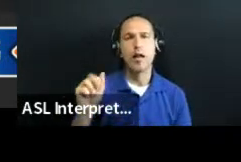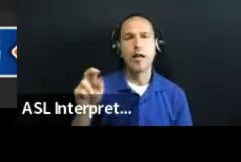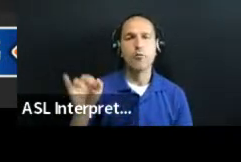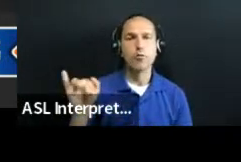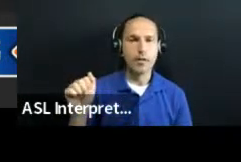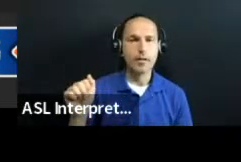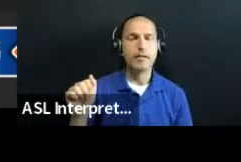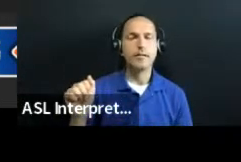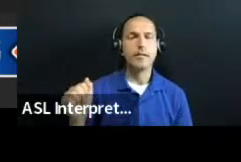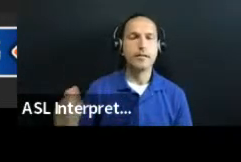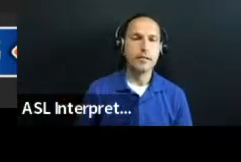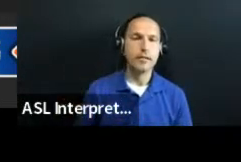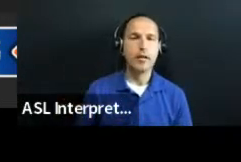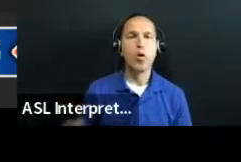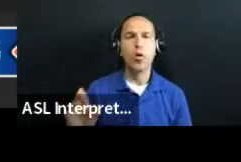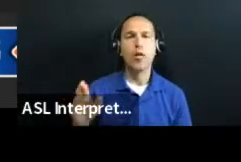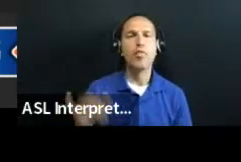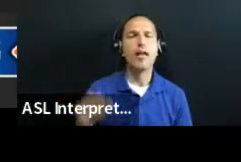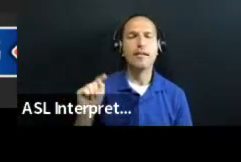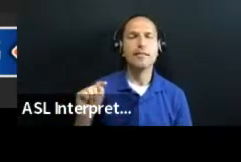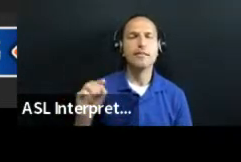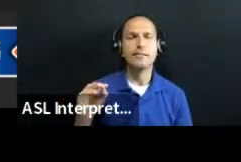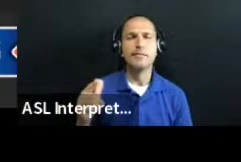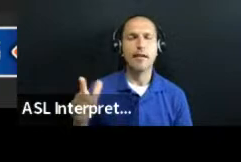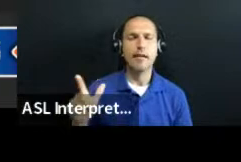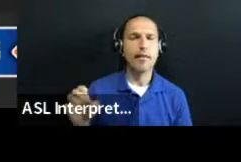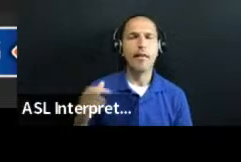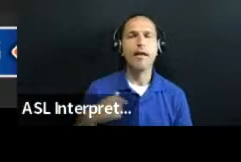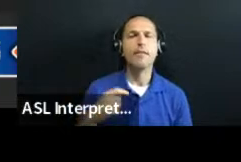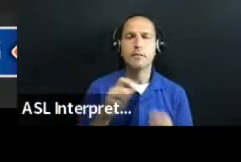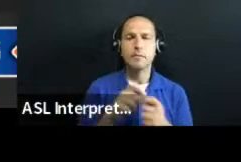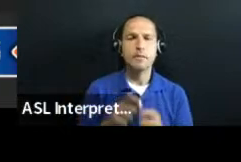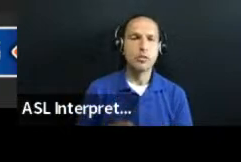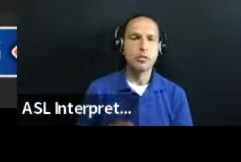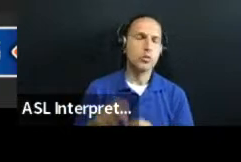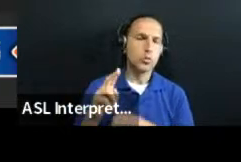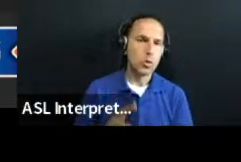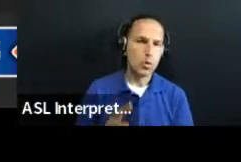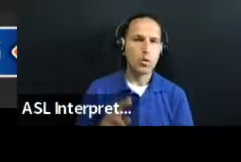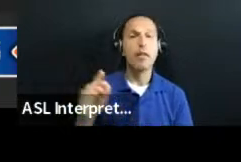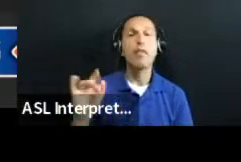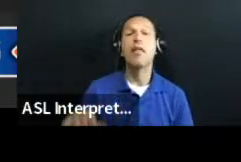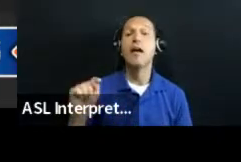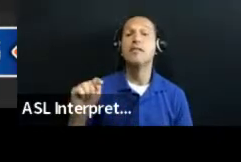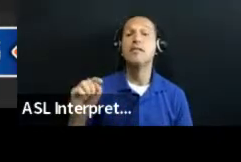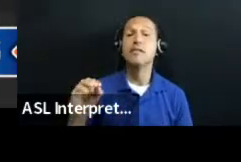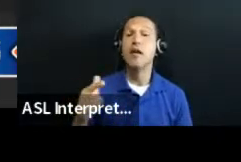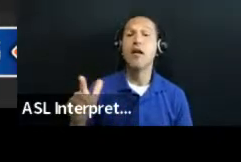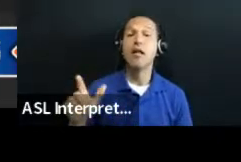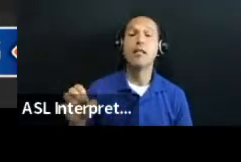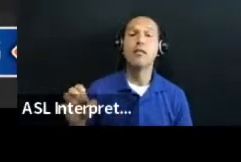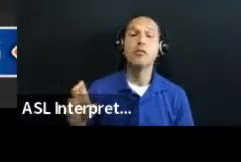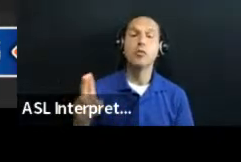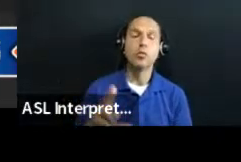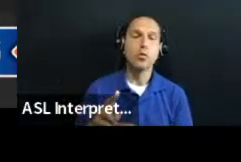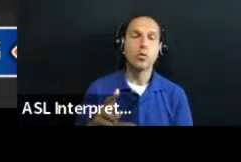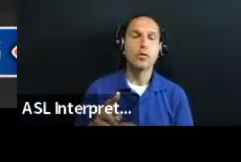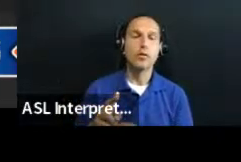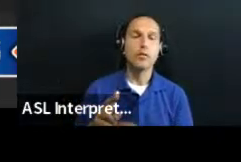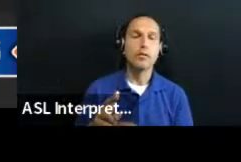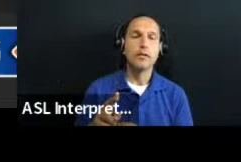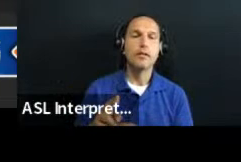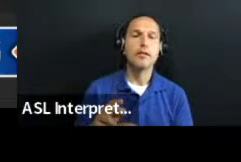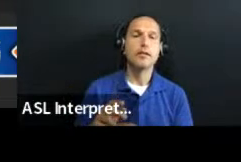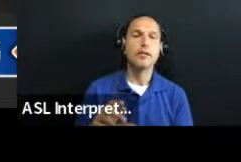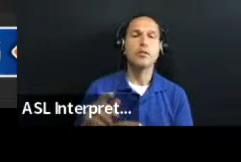or toggle buttons, right? They have very specific uses. So for instance, toggle buttons, I would use for something that you